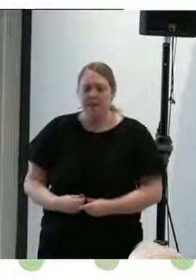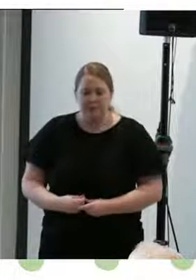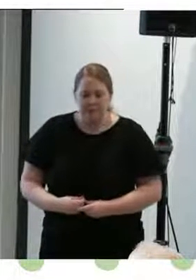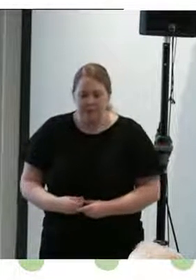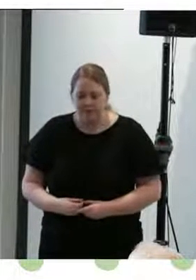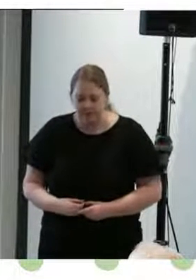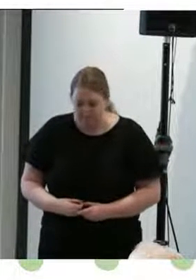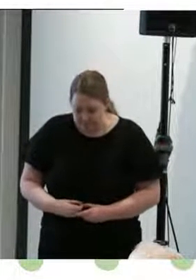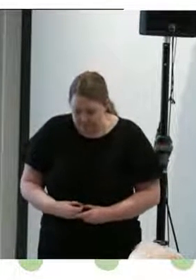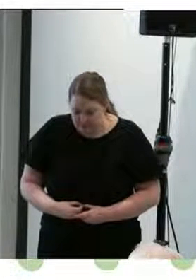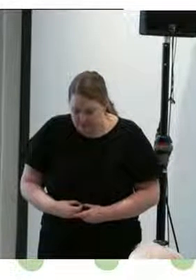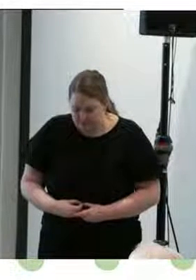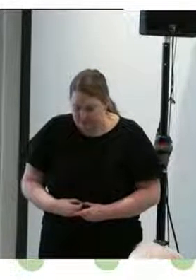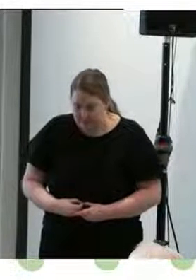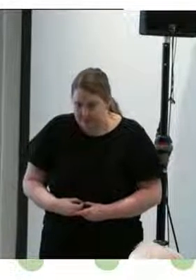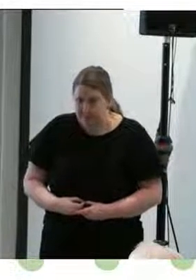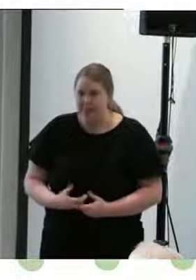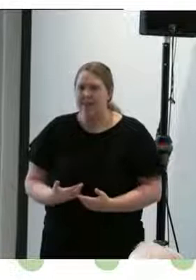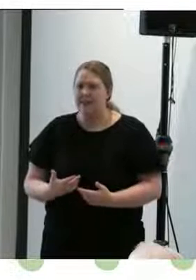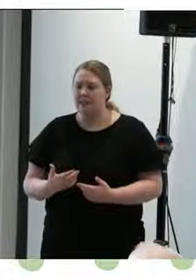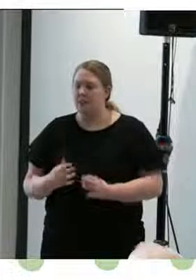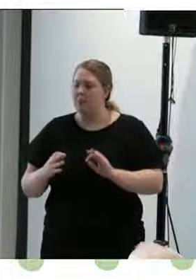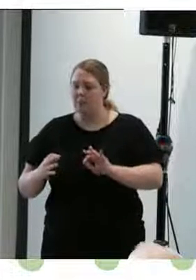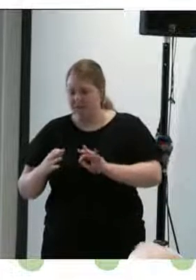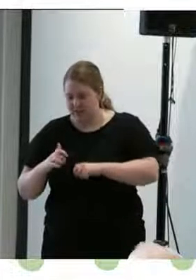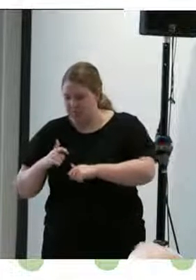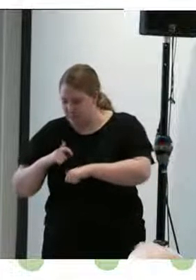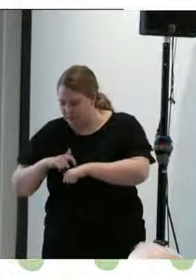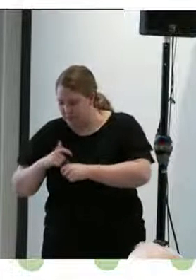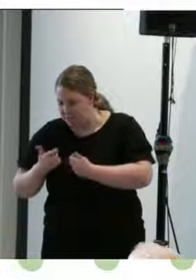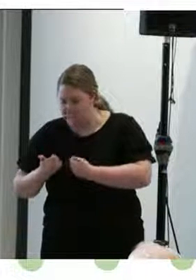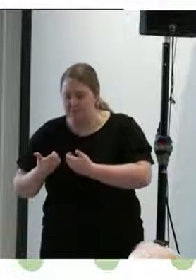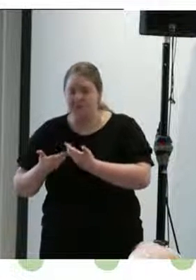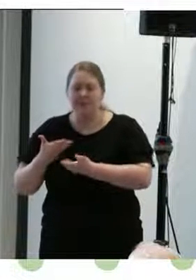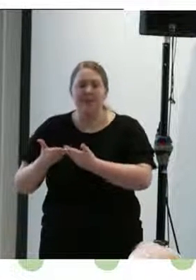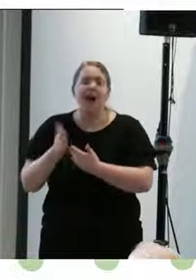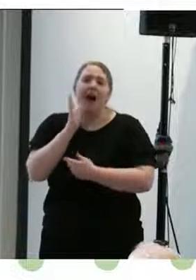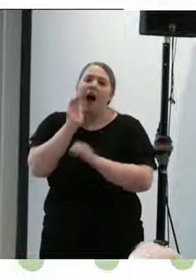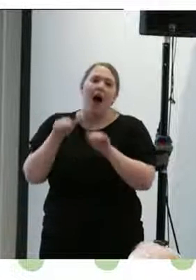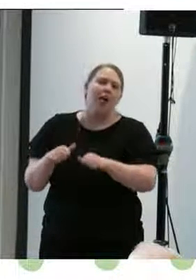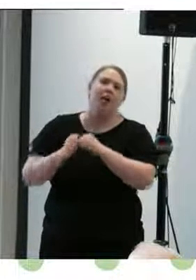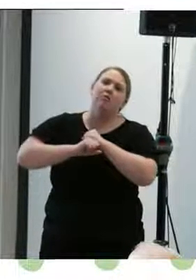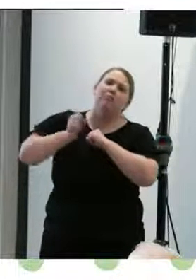So, how are we doing? Oh, perfect. Okay, so I could talk forever.